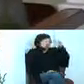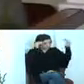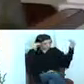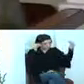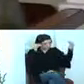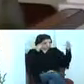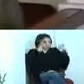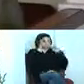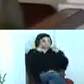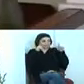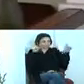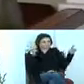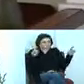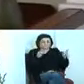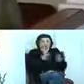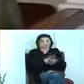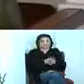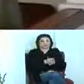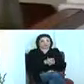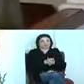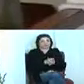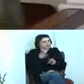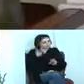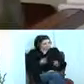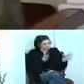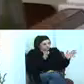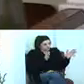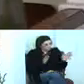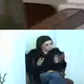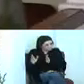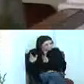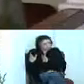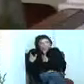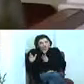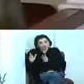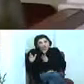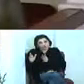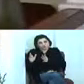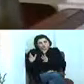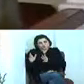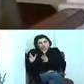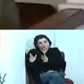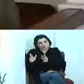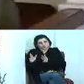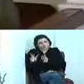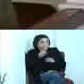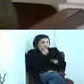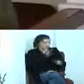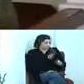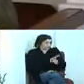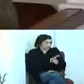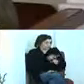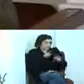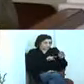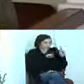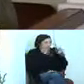going to have to be prepared. We're going to have to be committed. We can't go